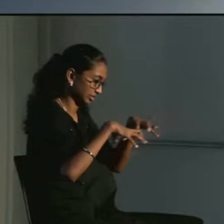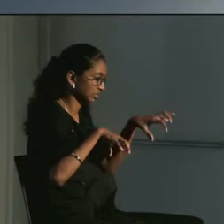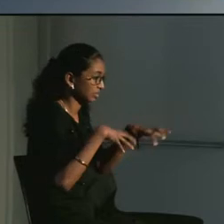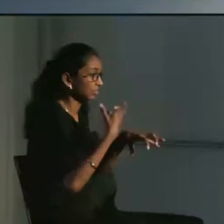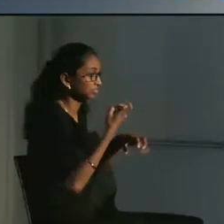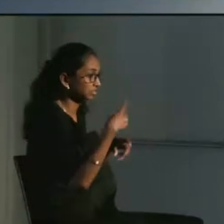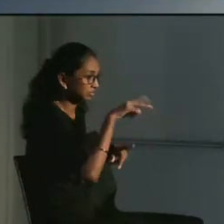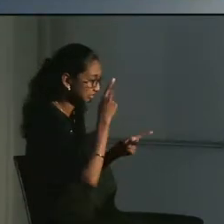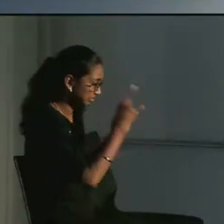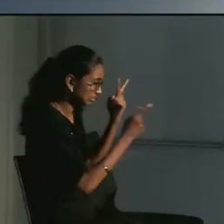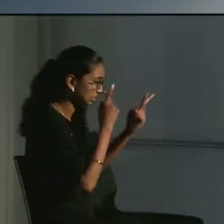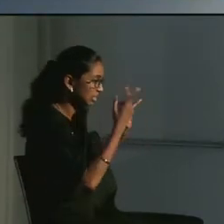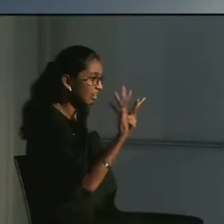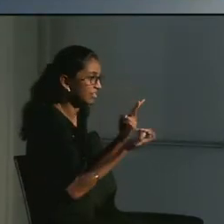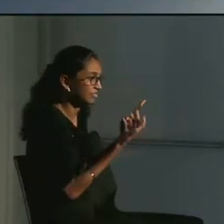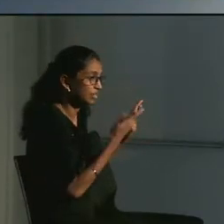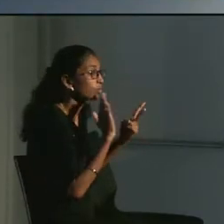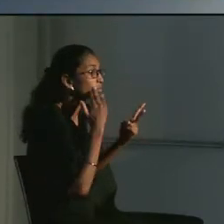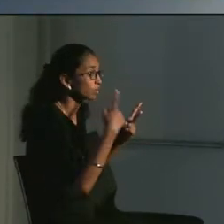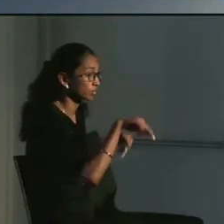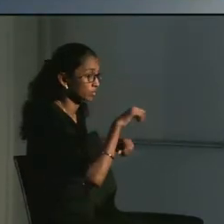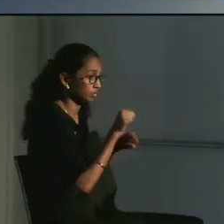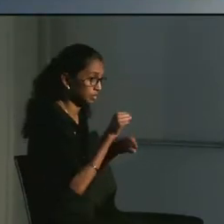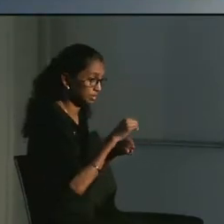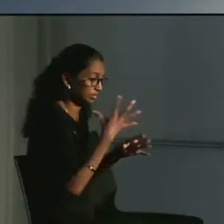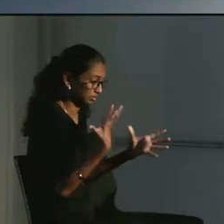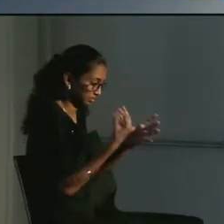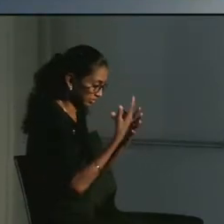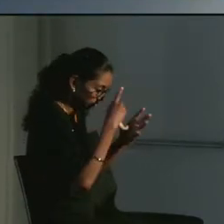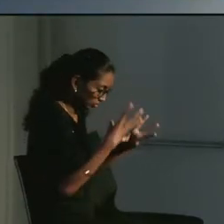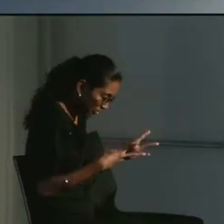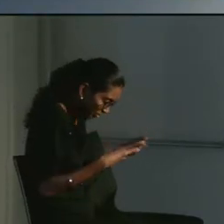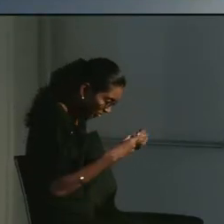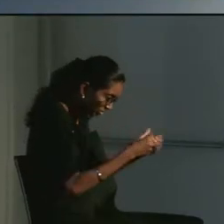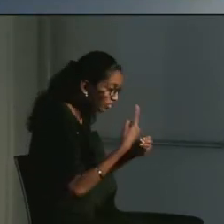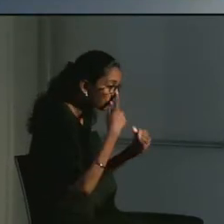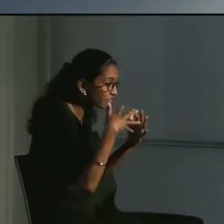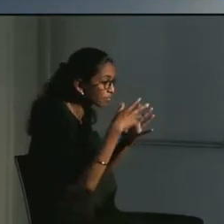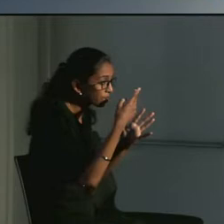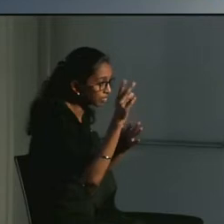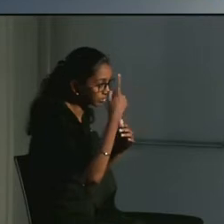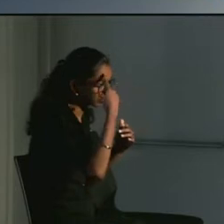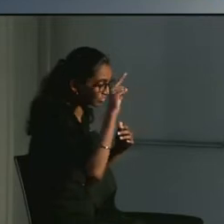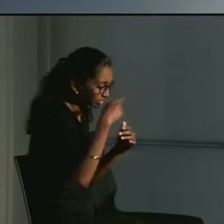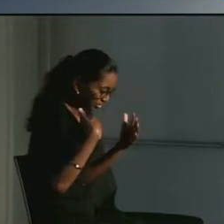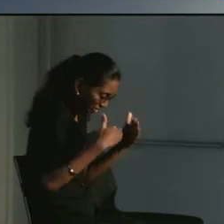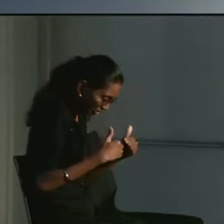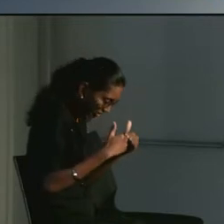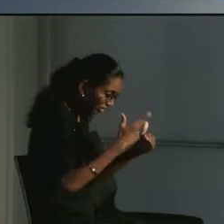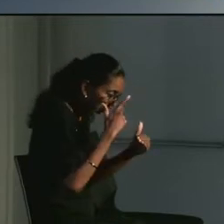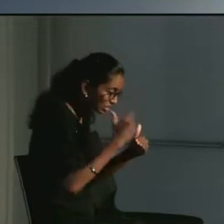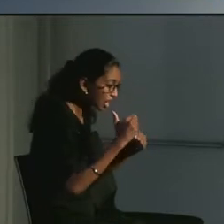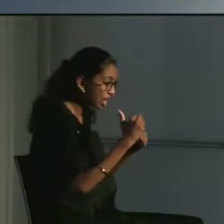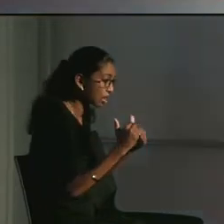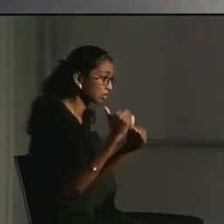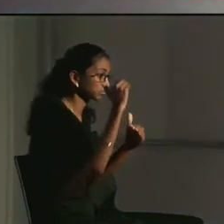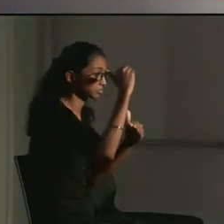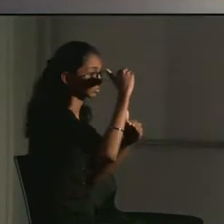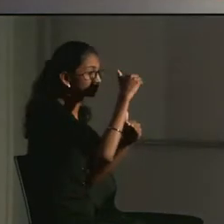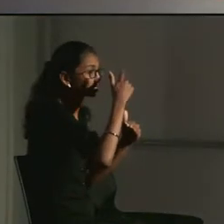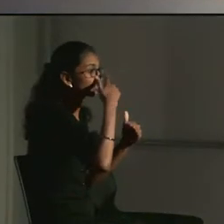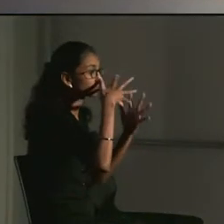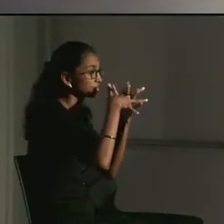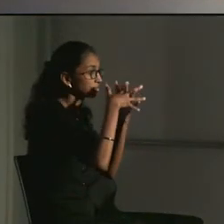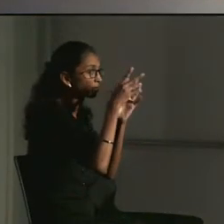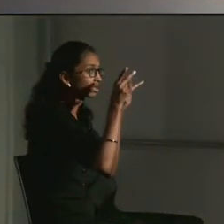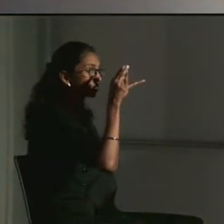aspect of labor. When we worked on safety audits for women in the city, we learned that concerns for upper and middle class women were radically